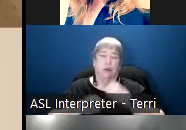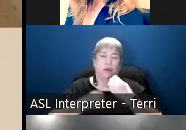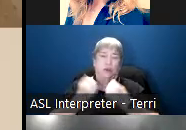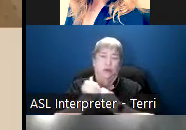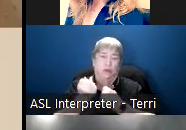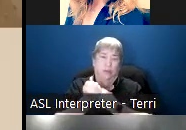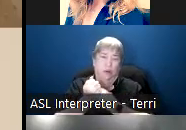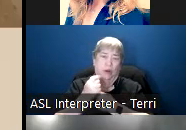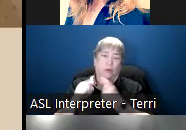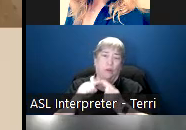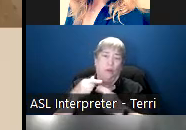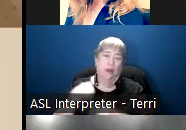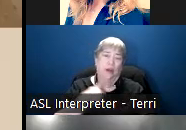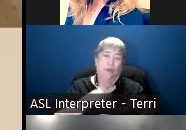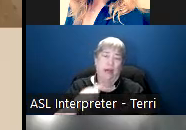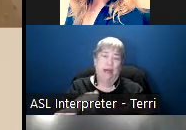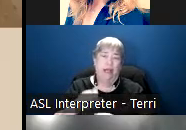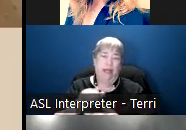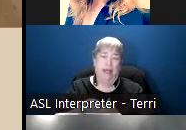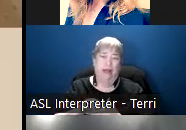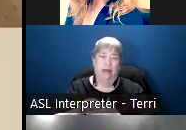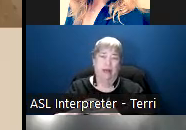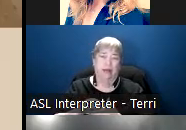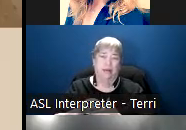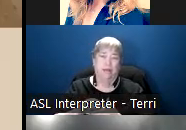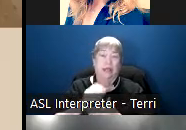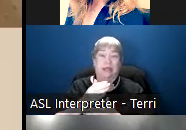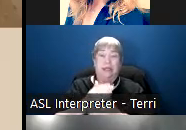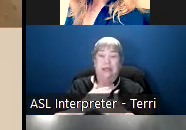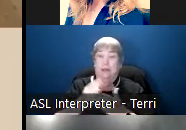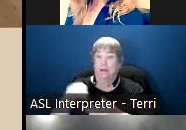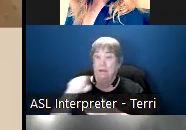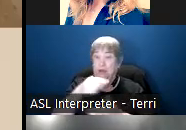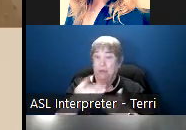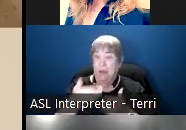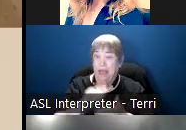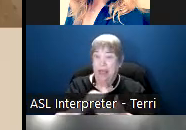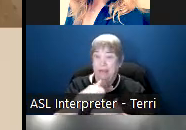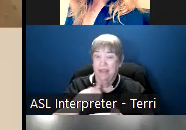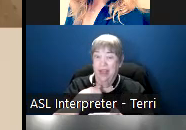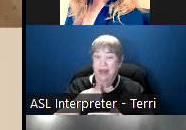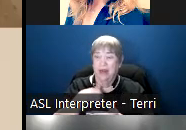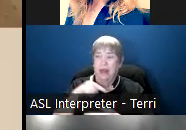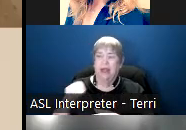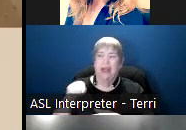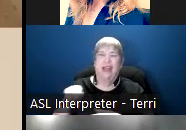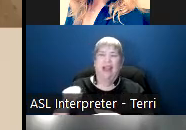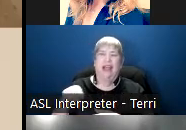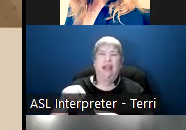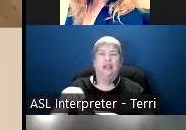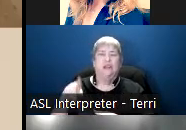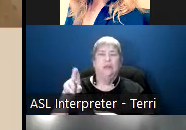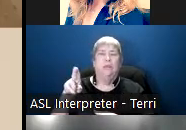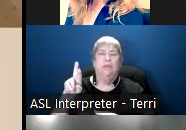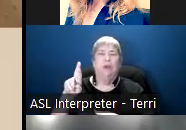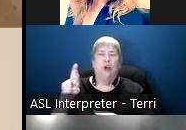really needing it. He's some of the rest of you may have this too. He's a purr machine. Like his purr sounds like a mower. It's like